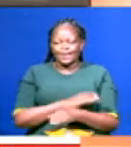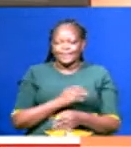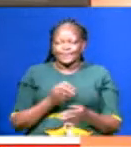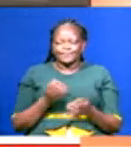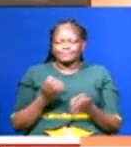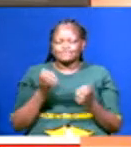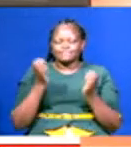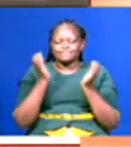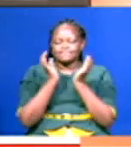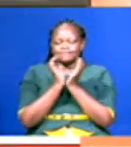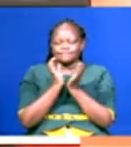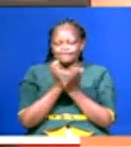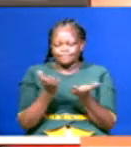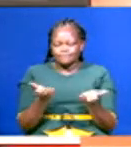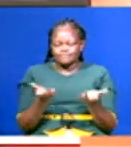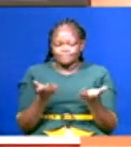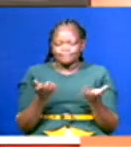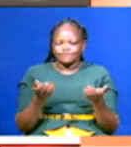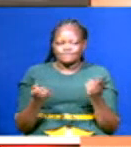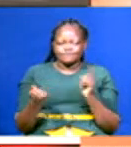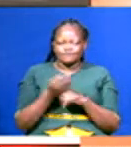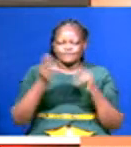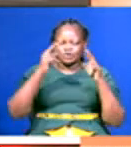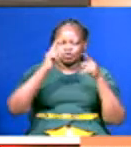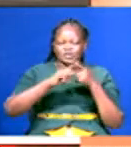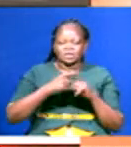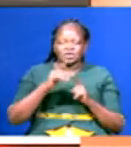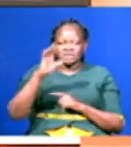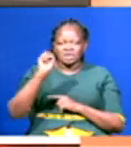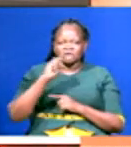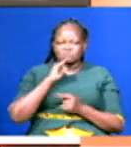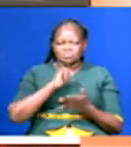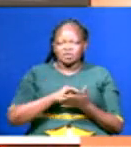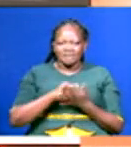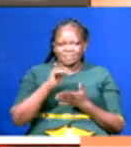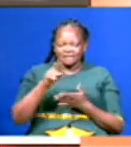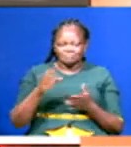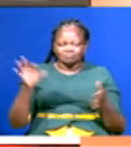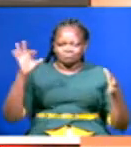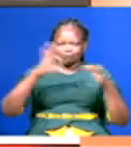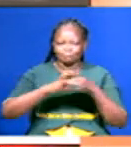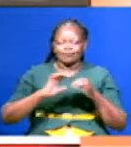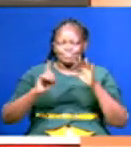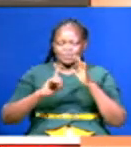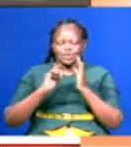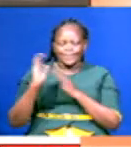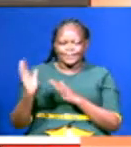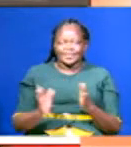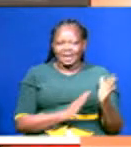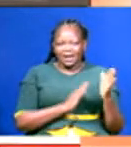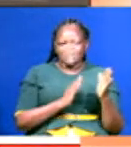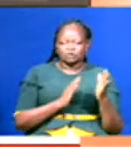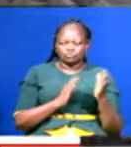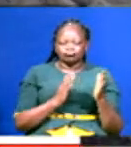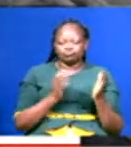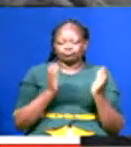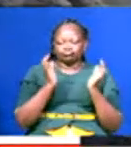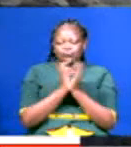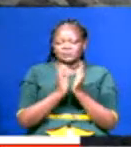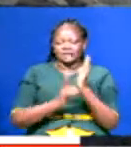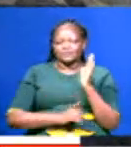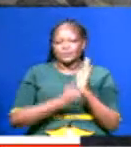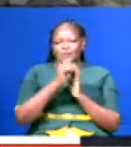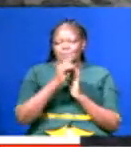meet international standards. The Cabinet Secretary said the facelift is in line with the ministry's master plan on stadia development.